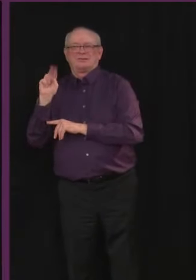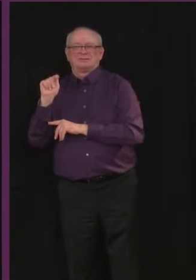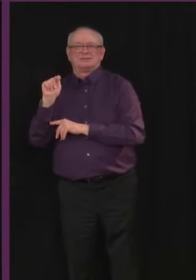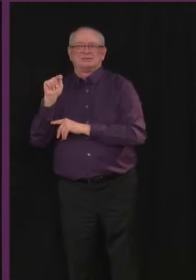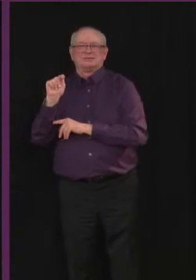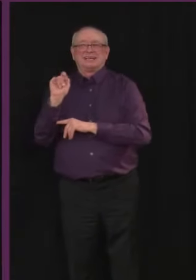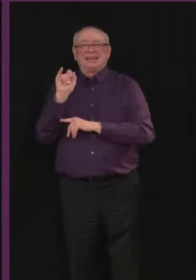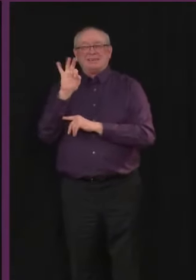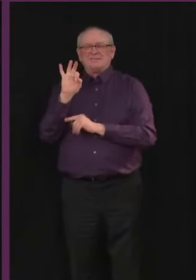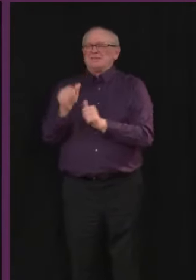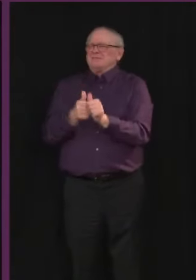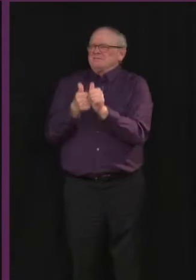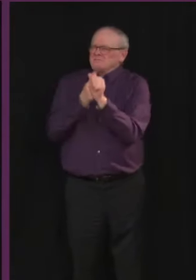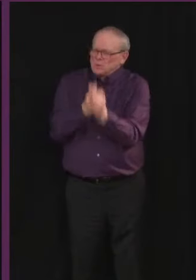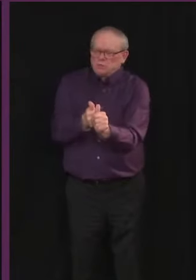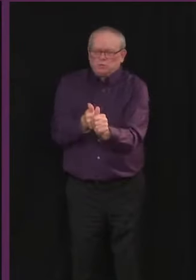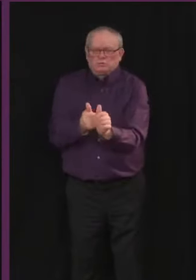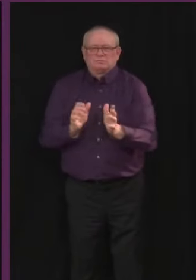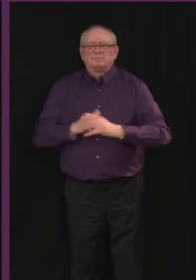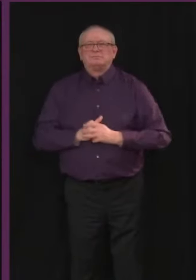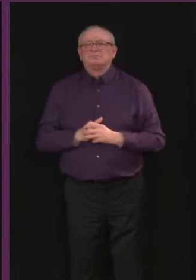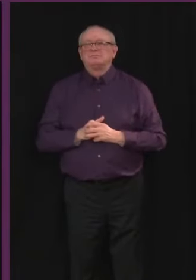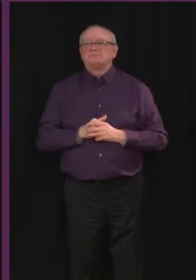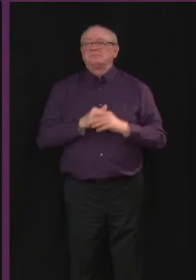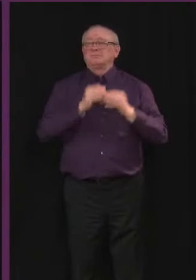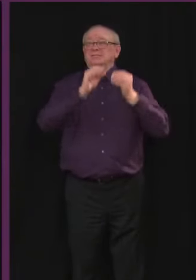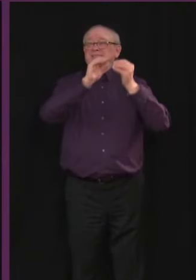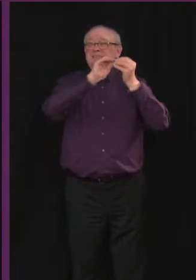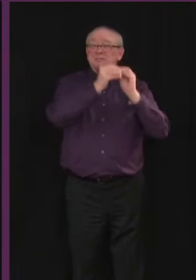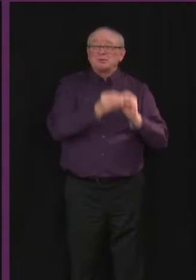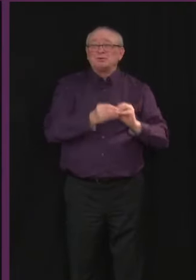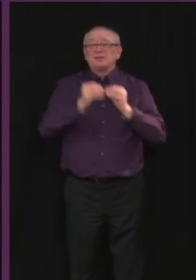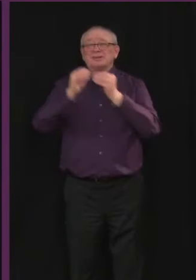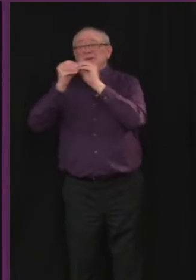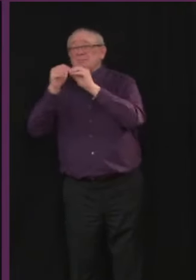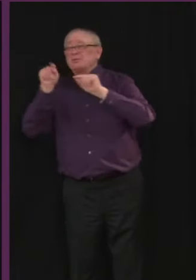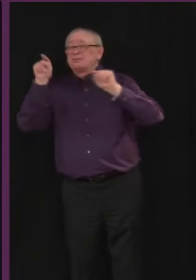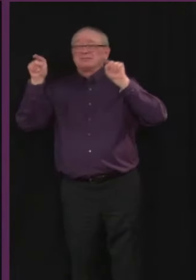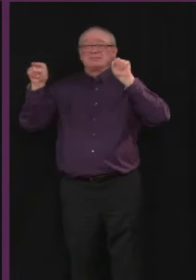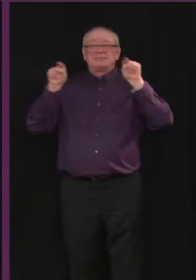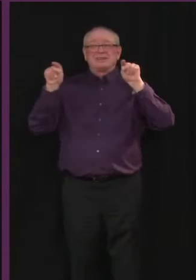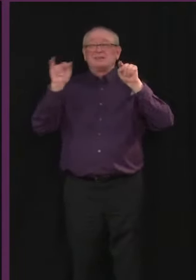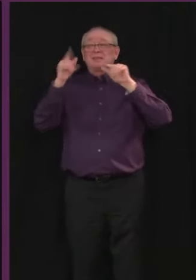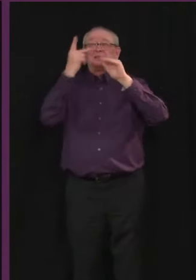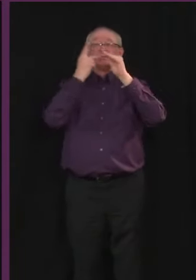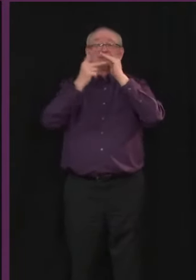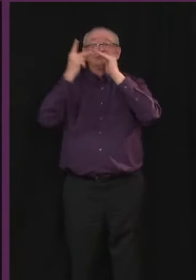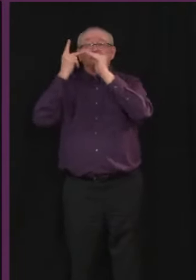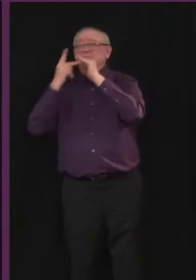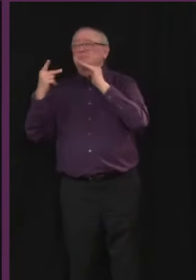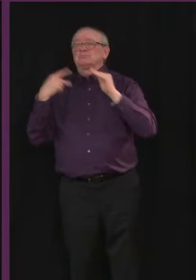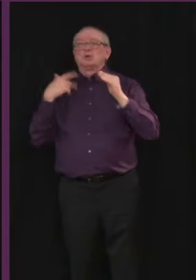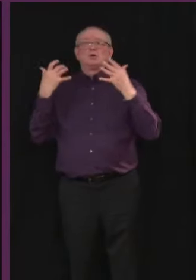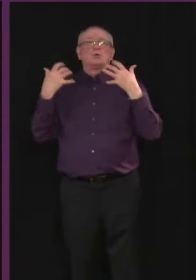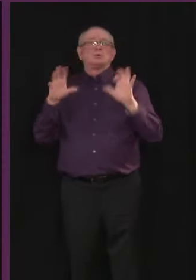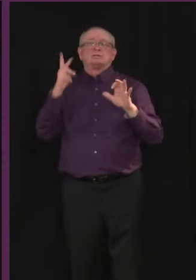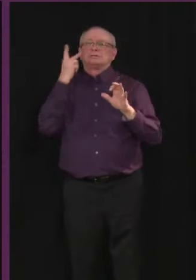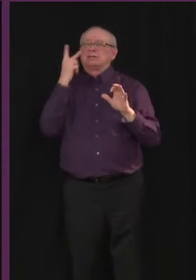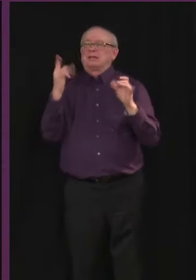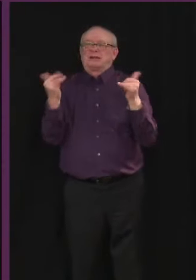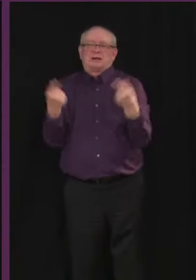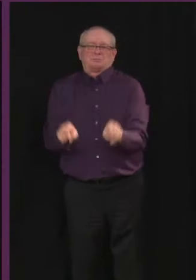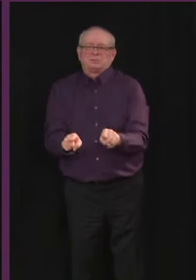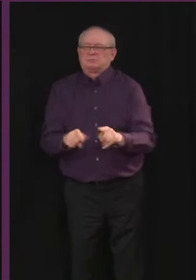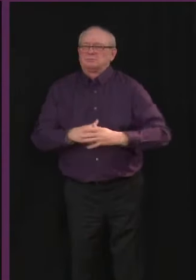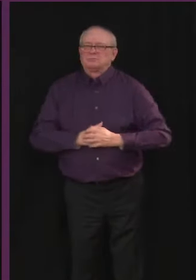strains. And that modeling is a future that we do not want to see. Operator, could you put through the next question, please? Thank